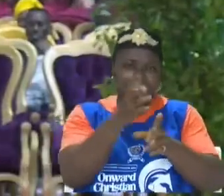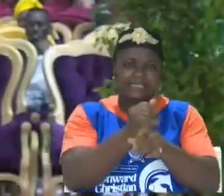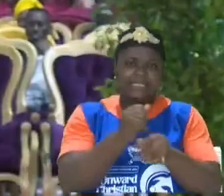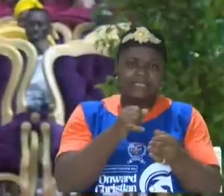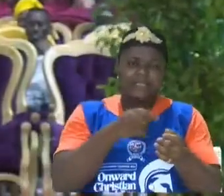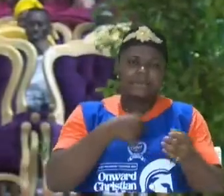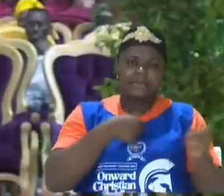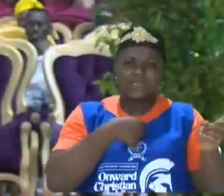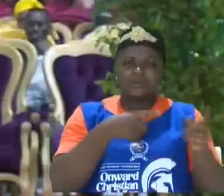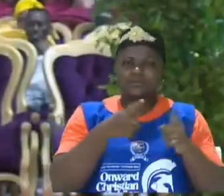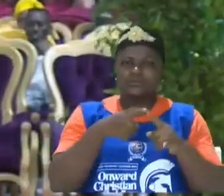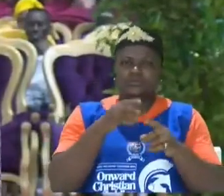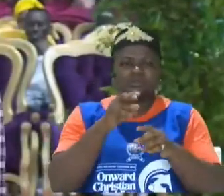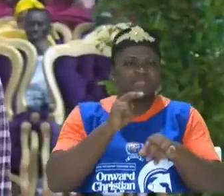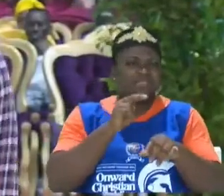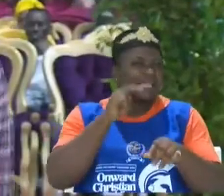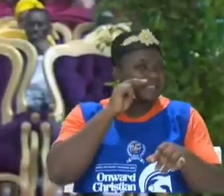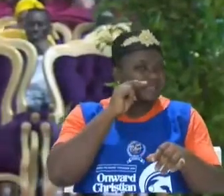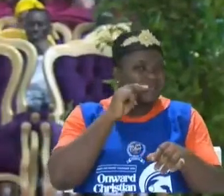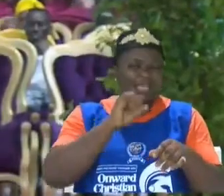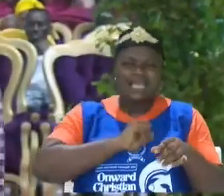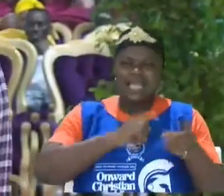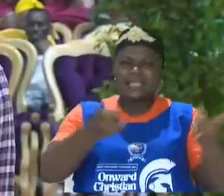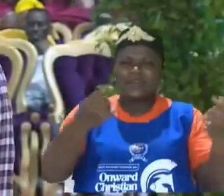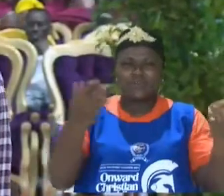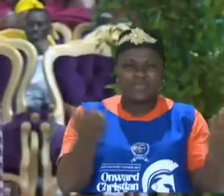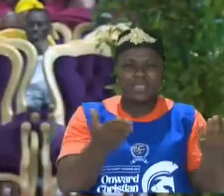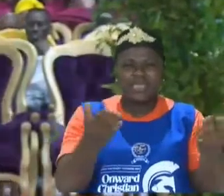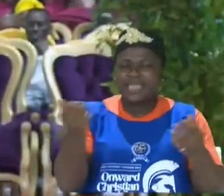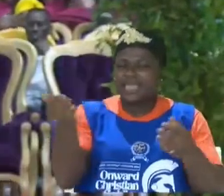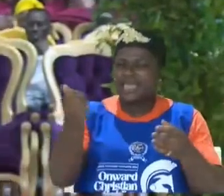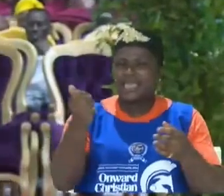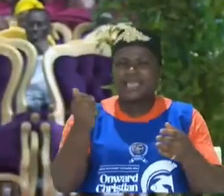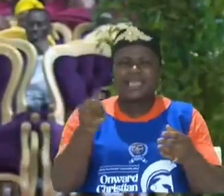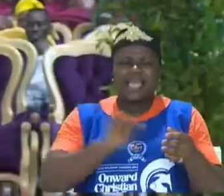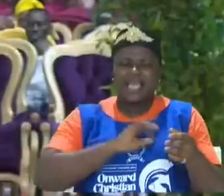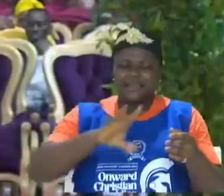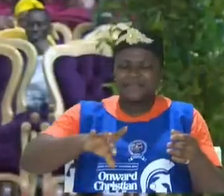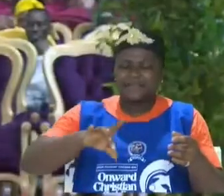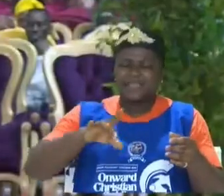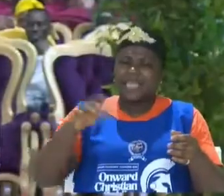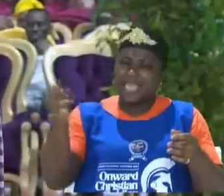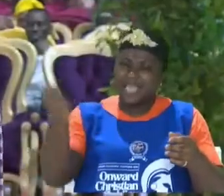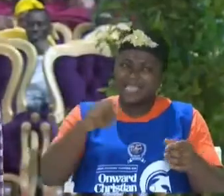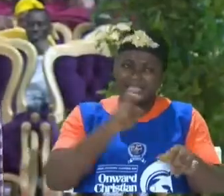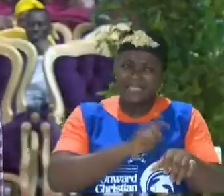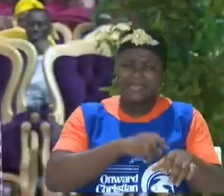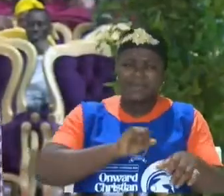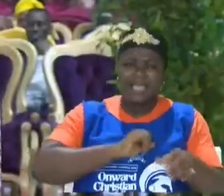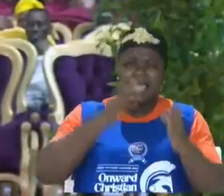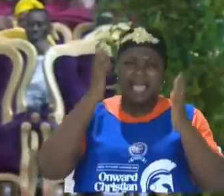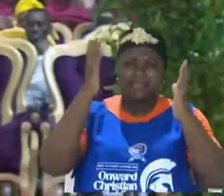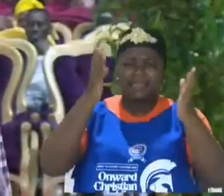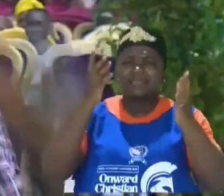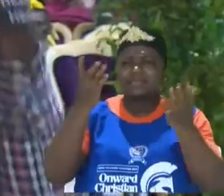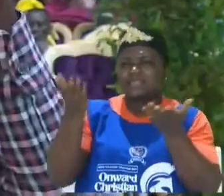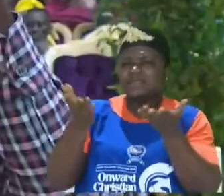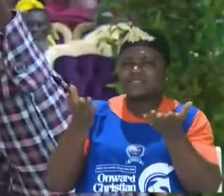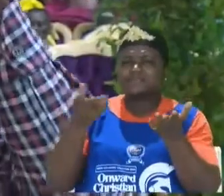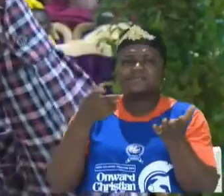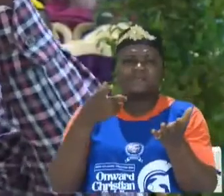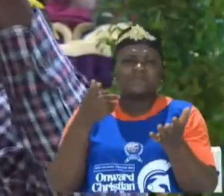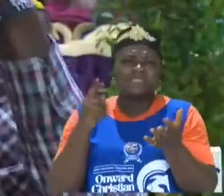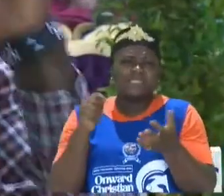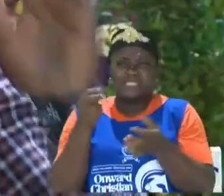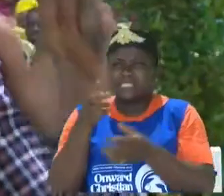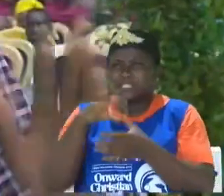Jesus. Anytime I enter, I found myself in the Redeemed Christian Church of God. Anytime I attended services, that spirit, the